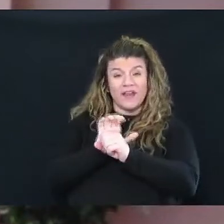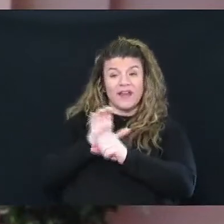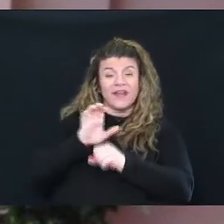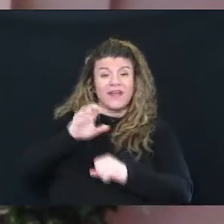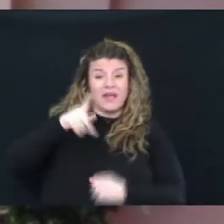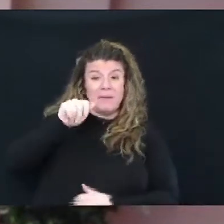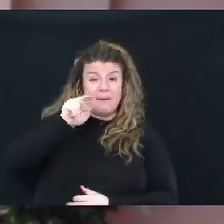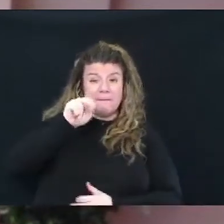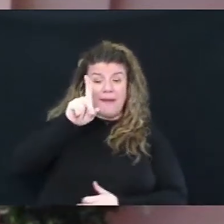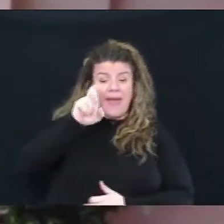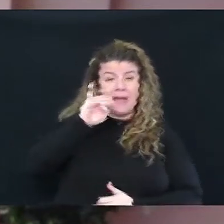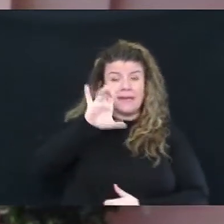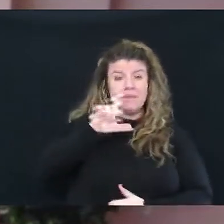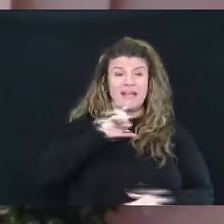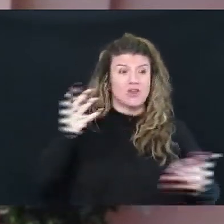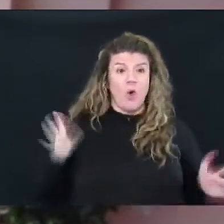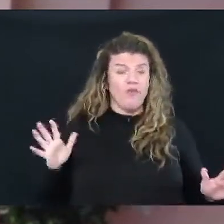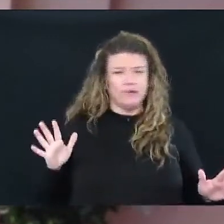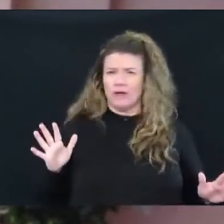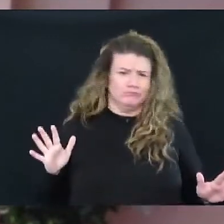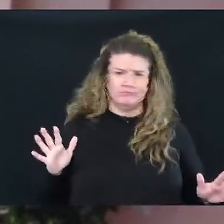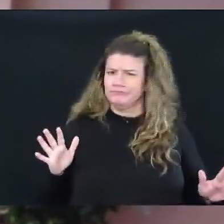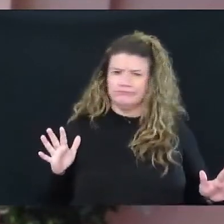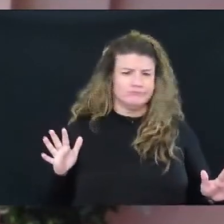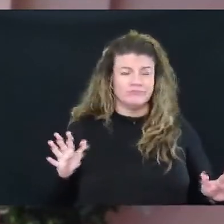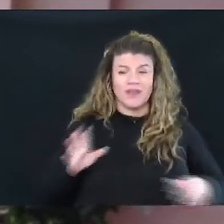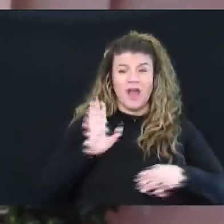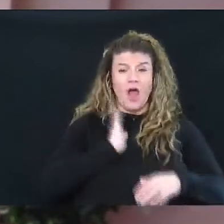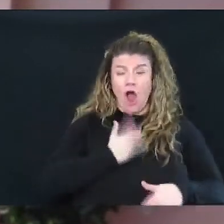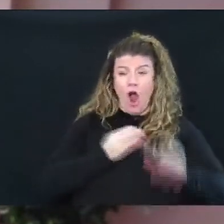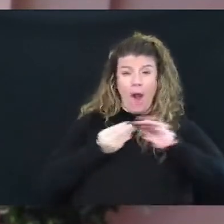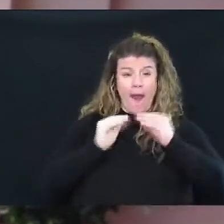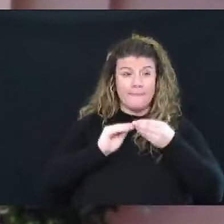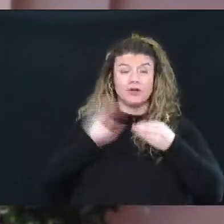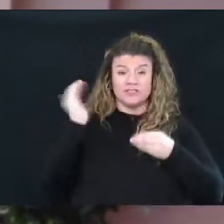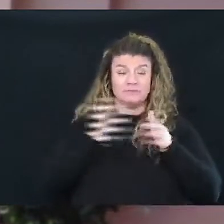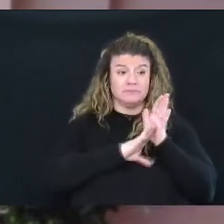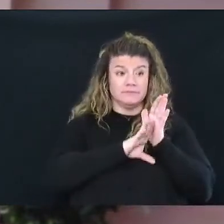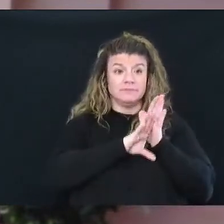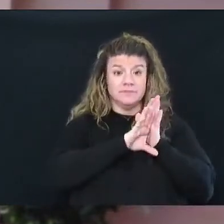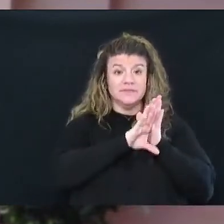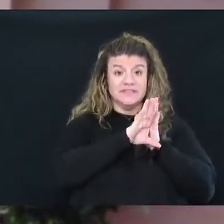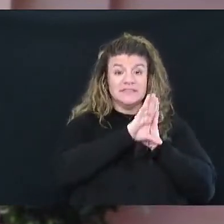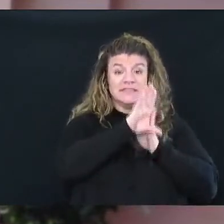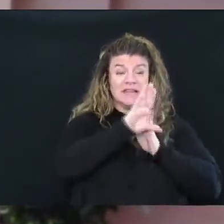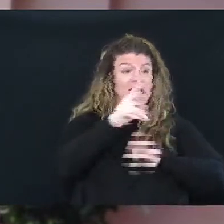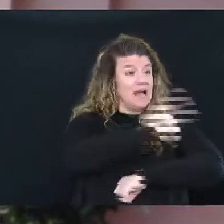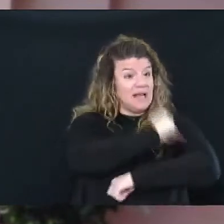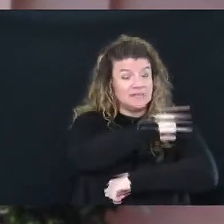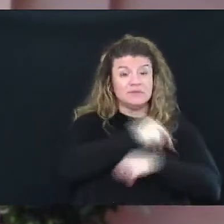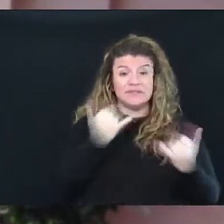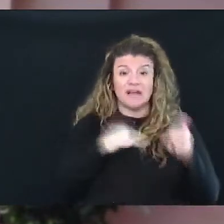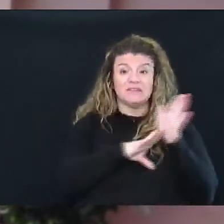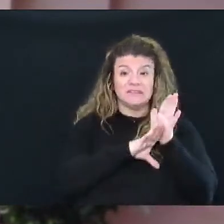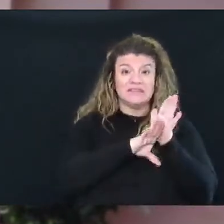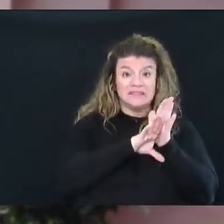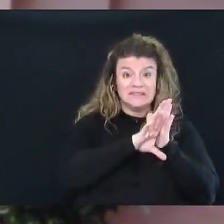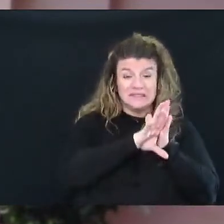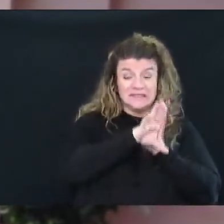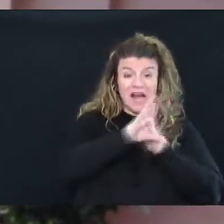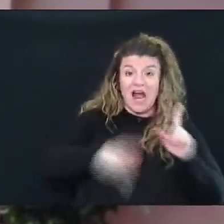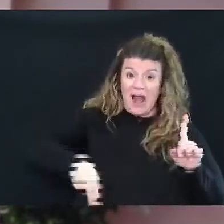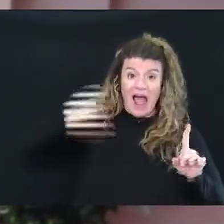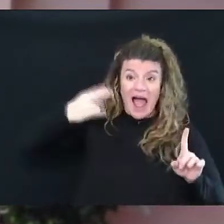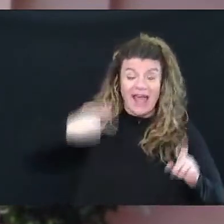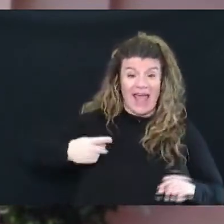not over in our country yet. The case numbers are soaring high. The hospitalizations are soaring. Our